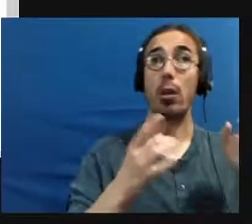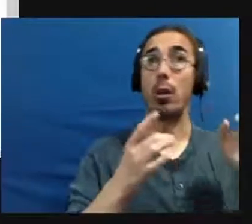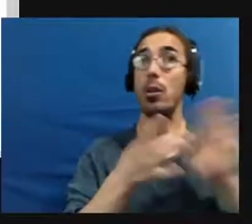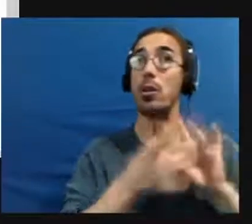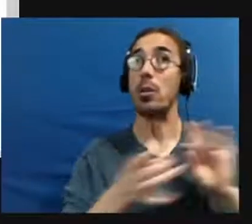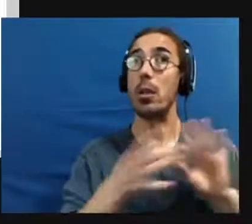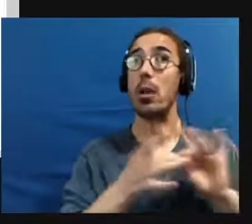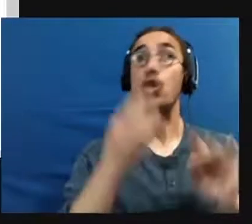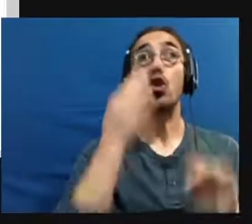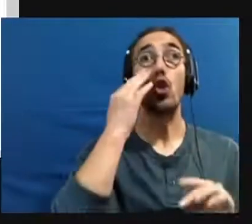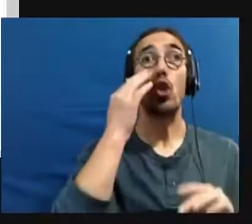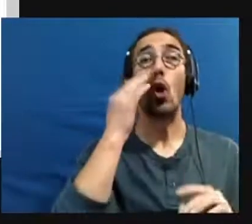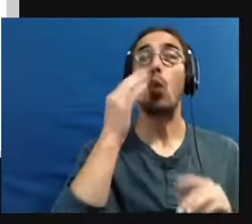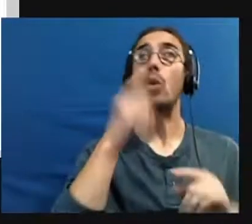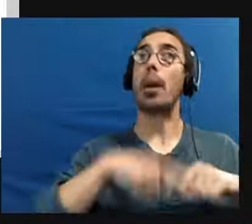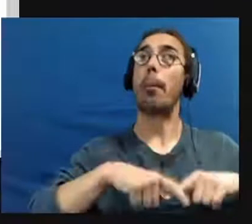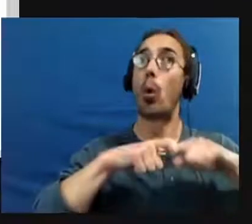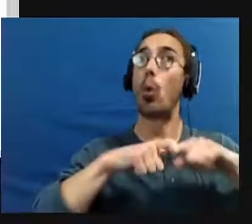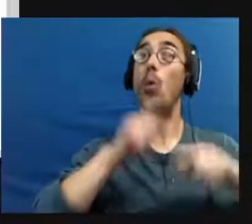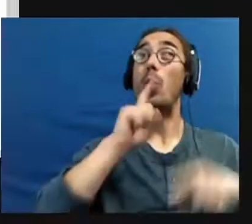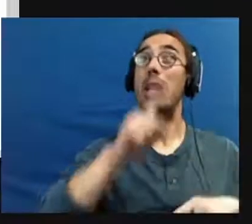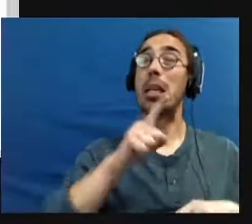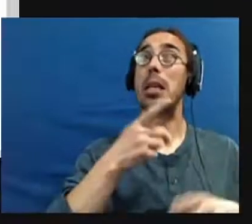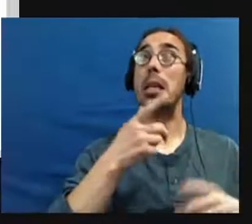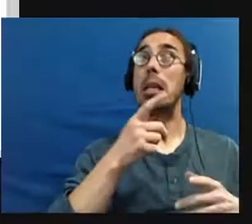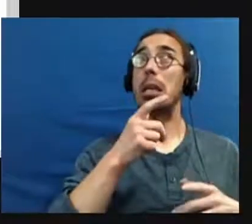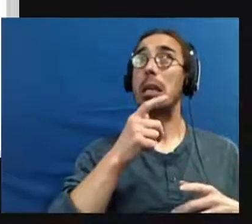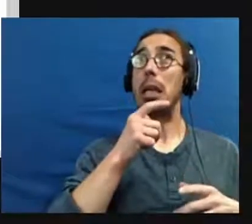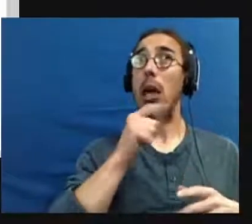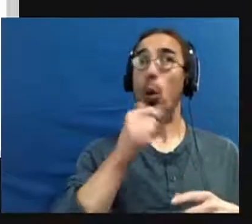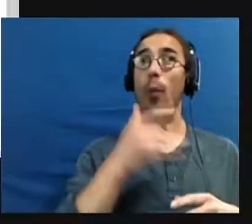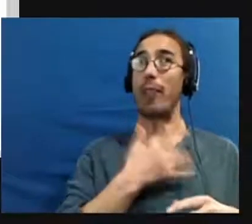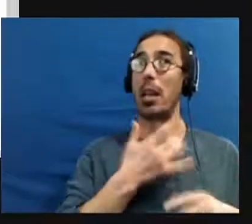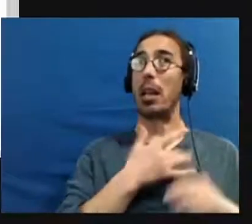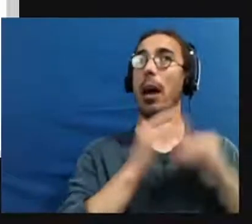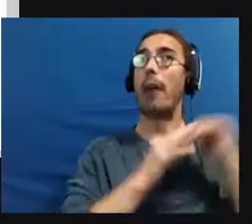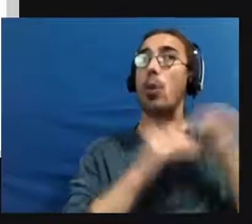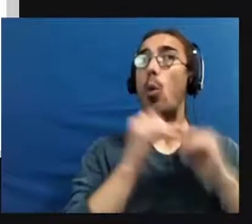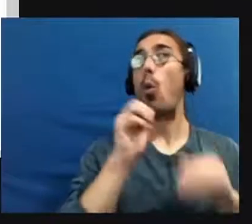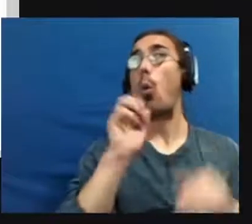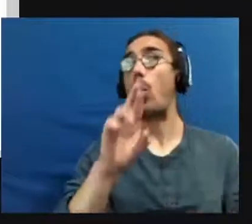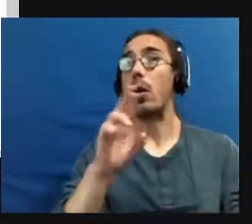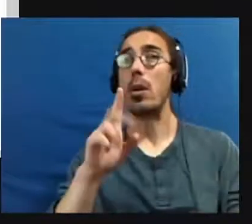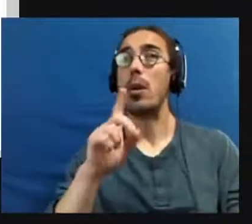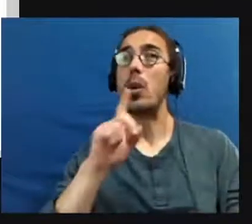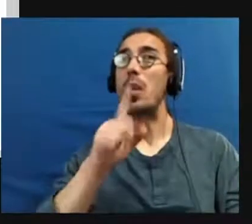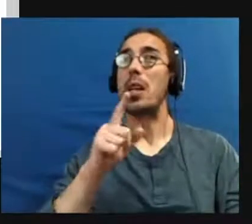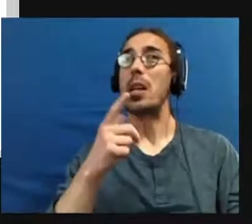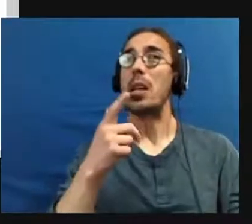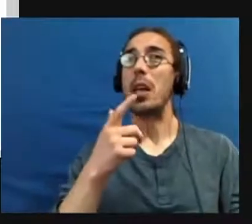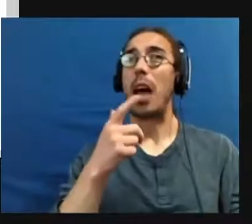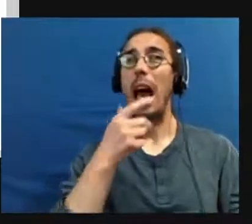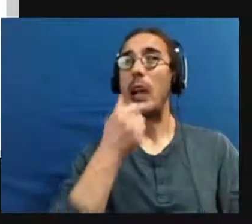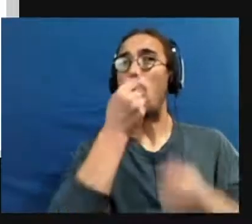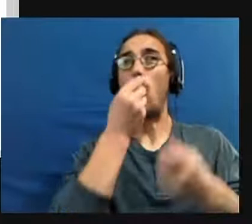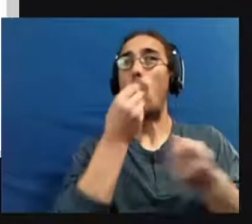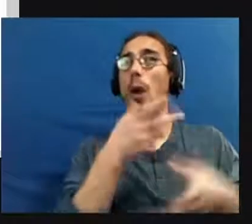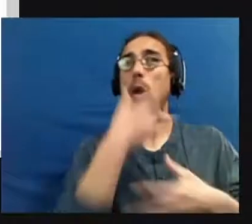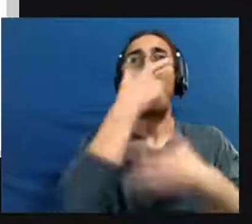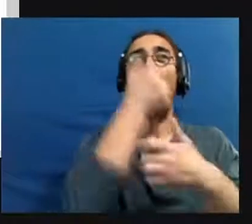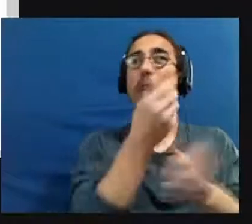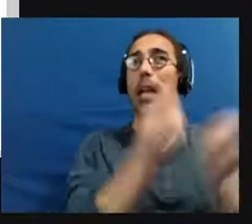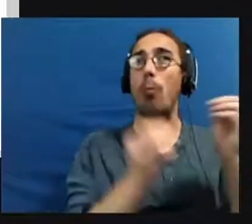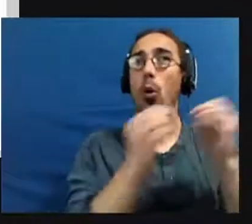that you can pause and say, like, actually, this kind of makes me uncomfortable, or actually, I don't want to watch this anymore. And I hope that no one else gives